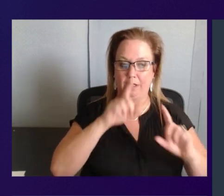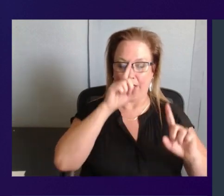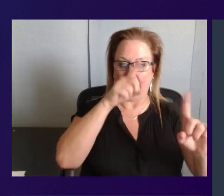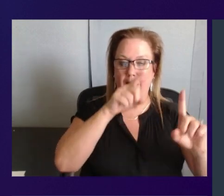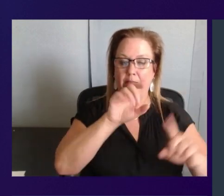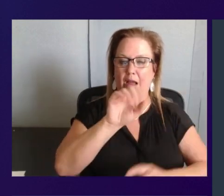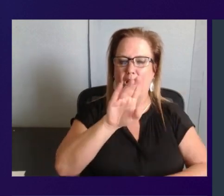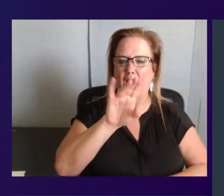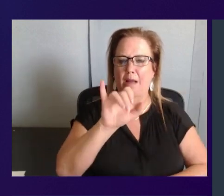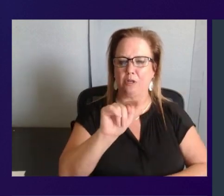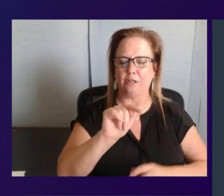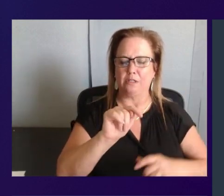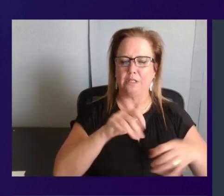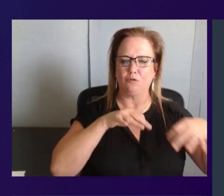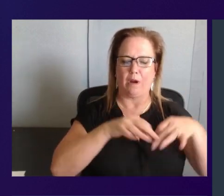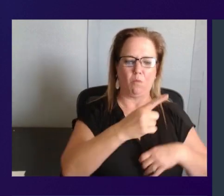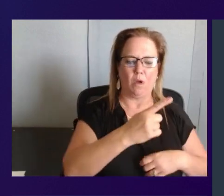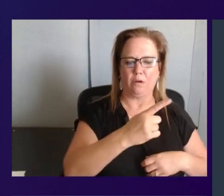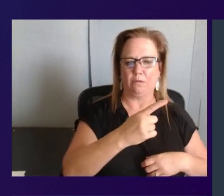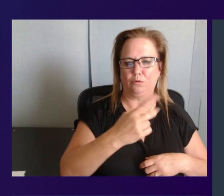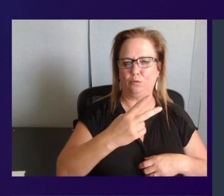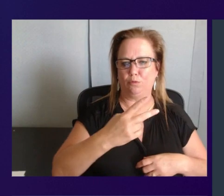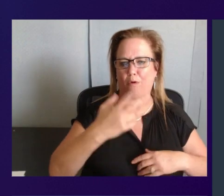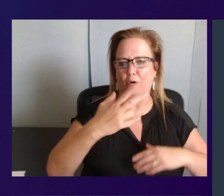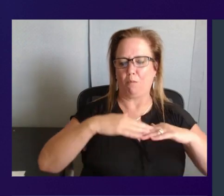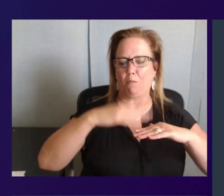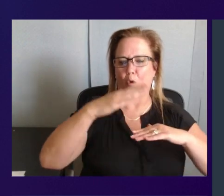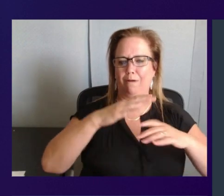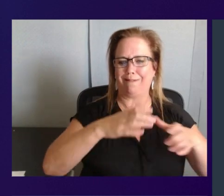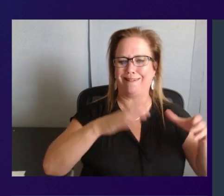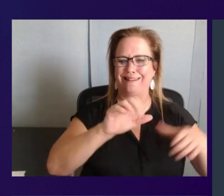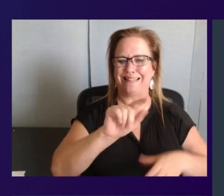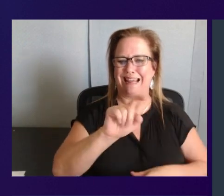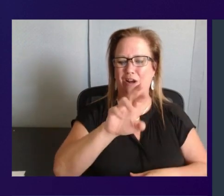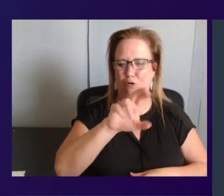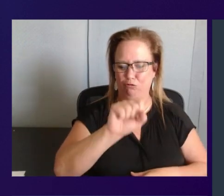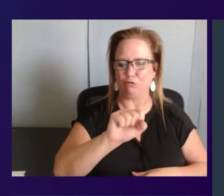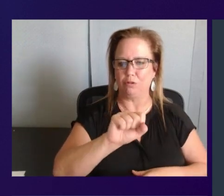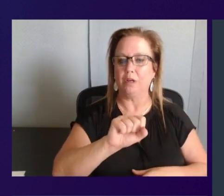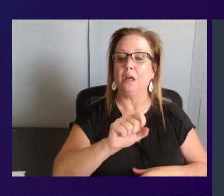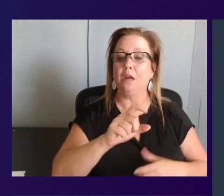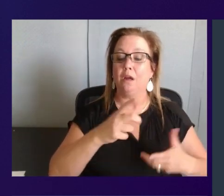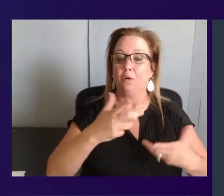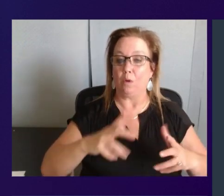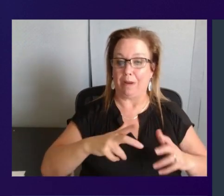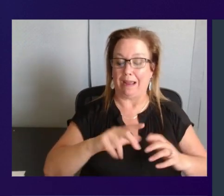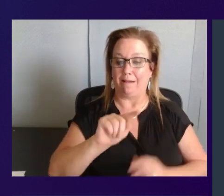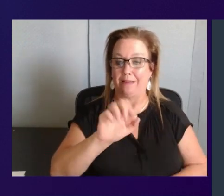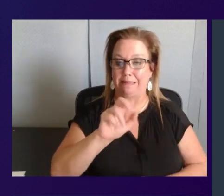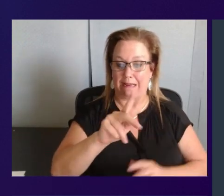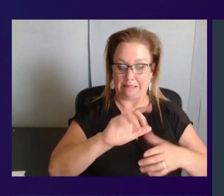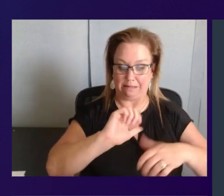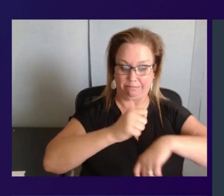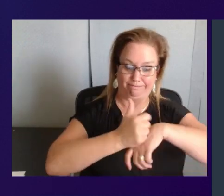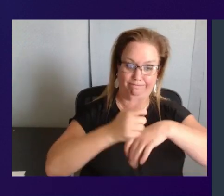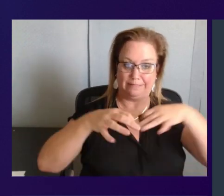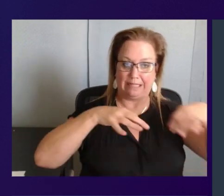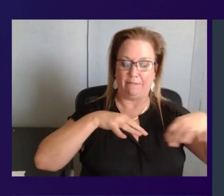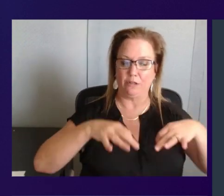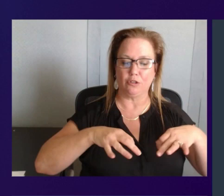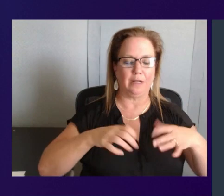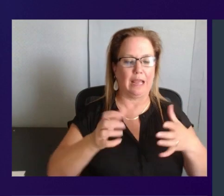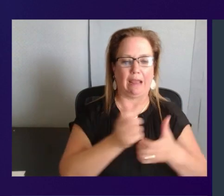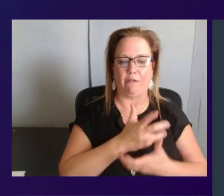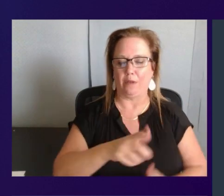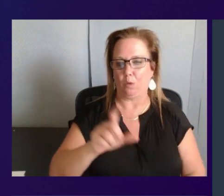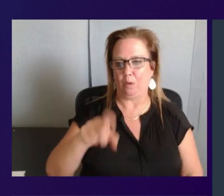describes one or more containers that are going to form your containerized application. And once we have the task definition in place, everything that we